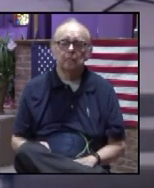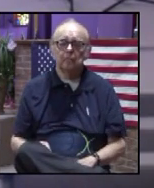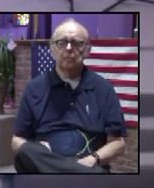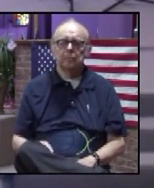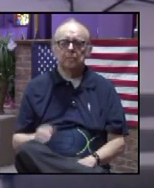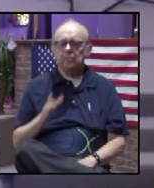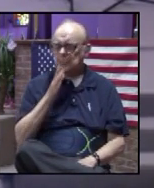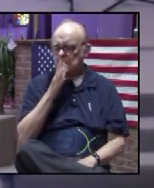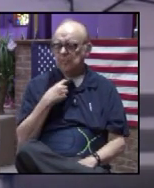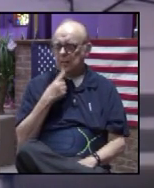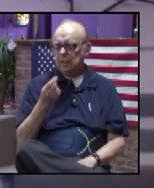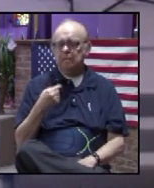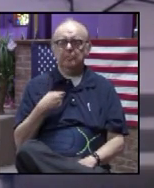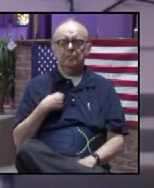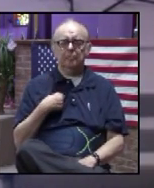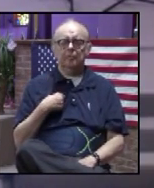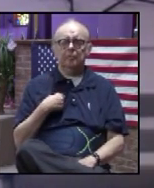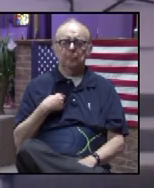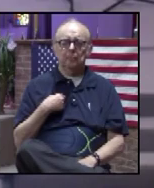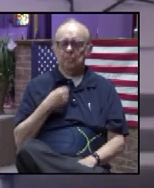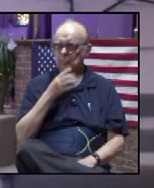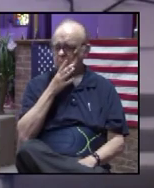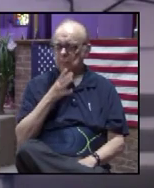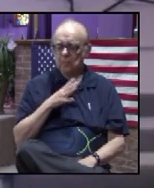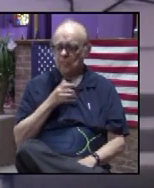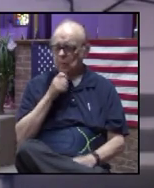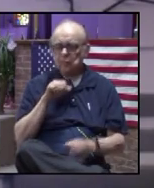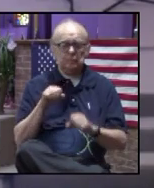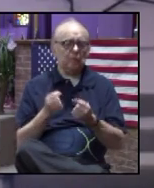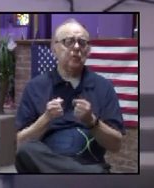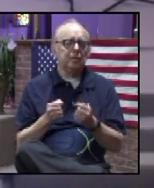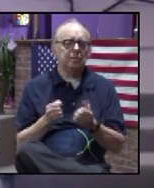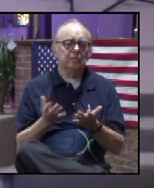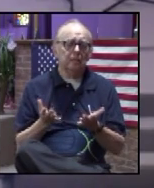She said, I am a woman who is broken,